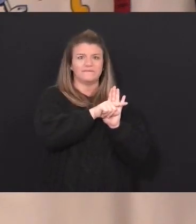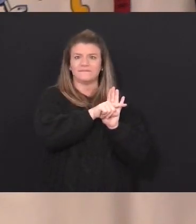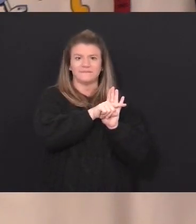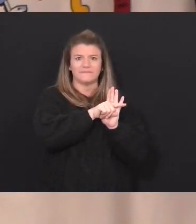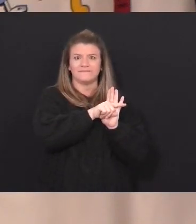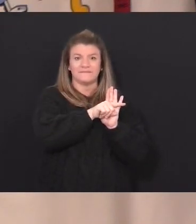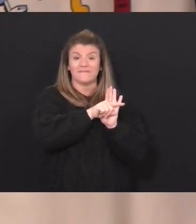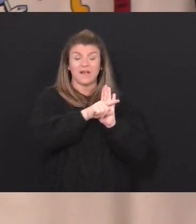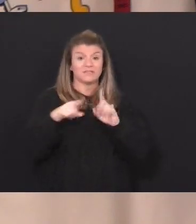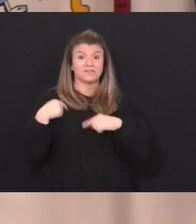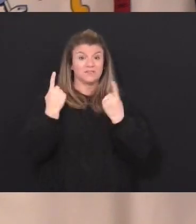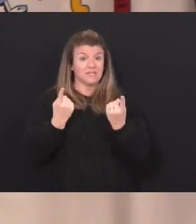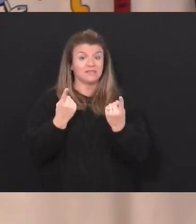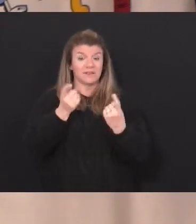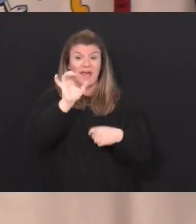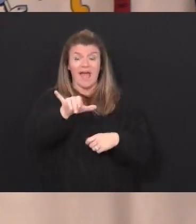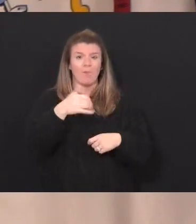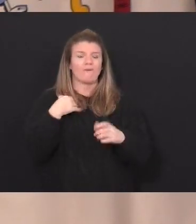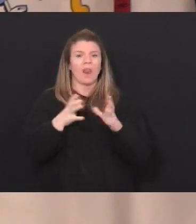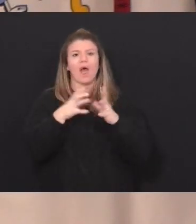that time, then there was a lot of discussion about making,